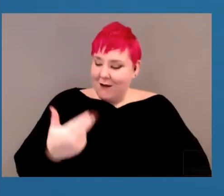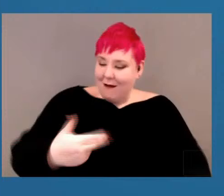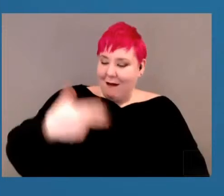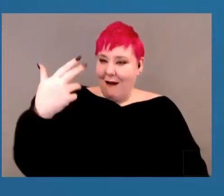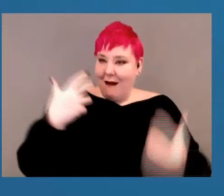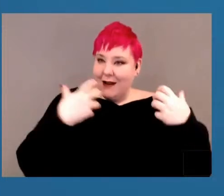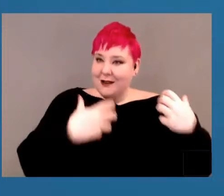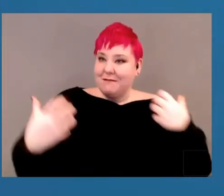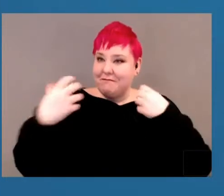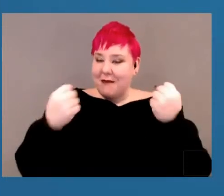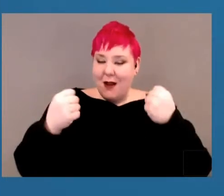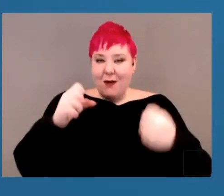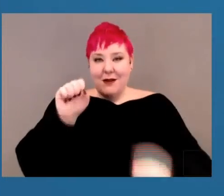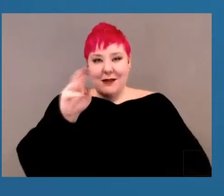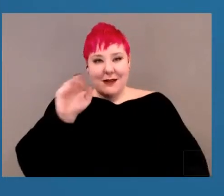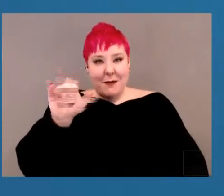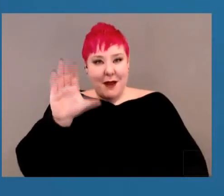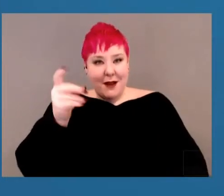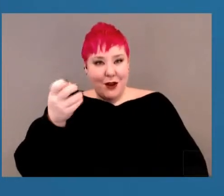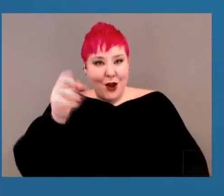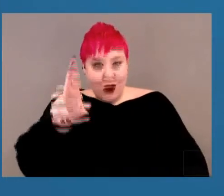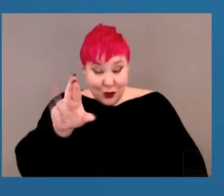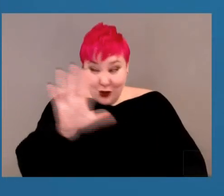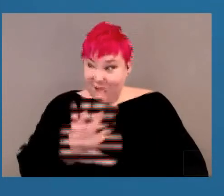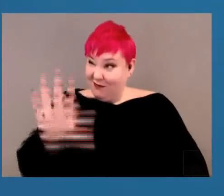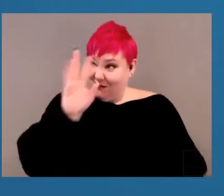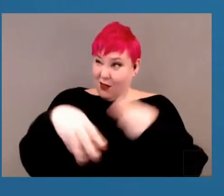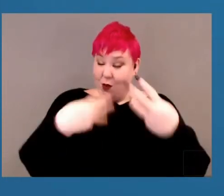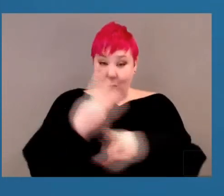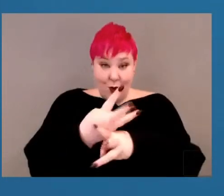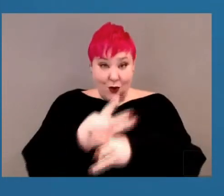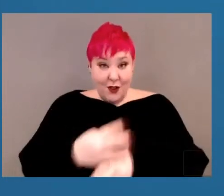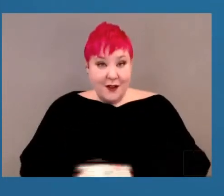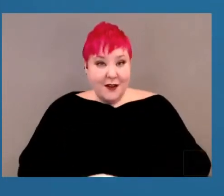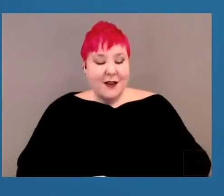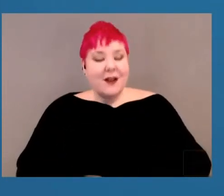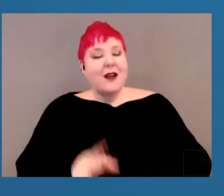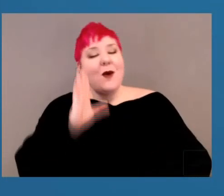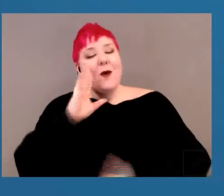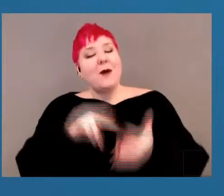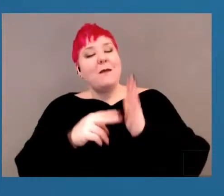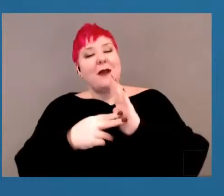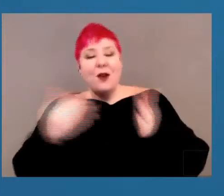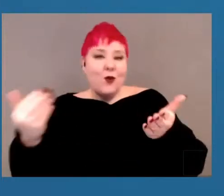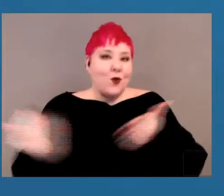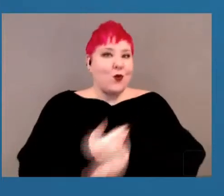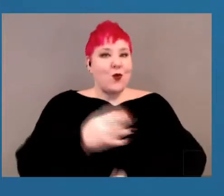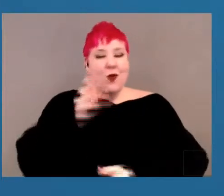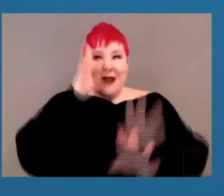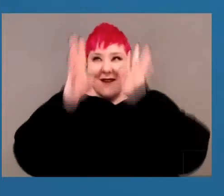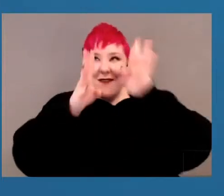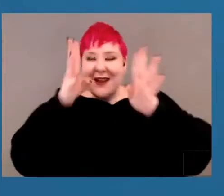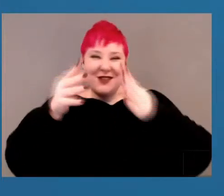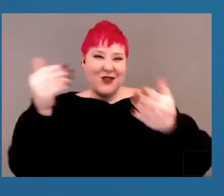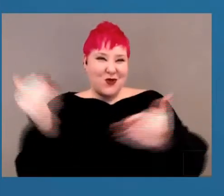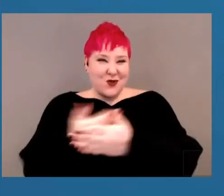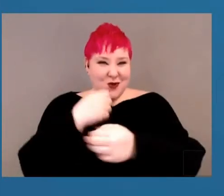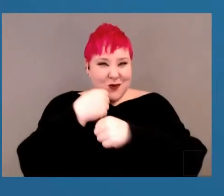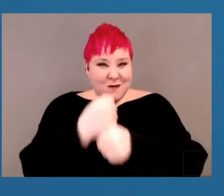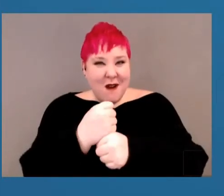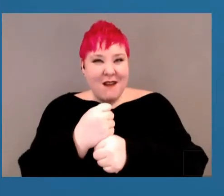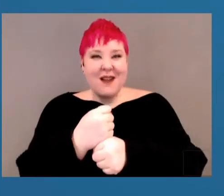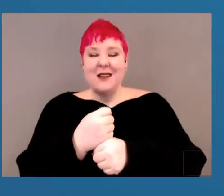world. So it's one that will create new innovations and new products critical to all of